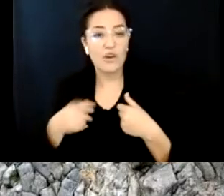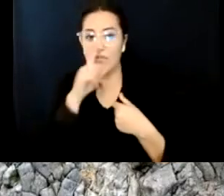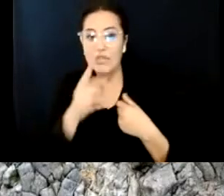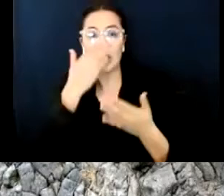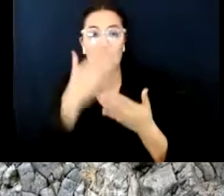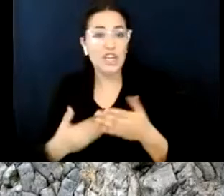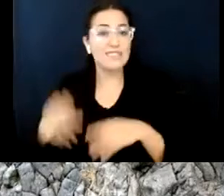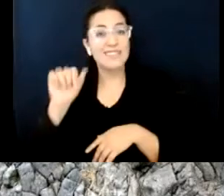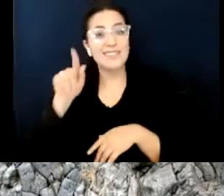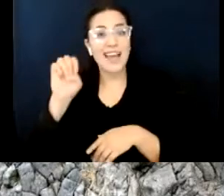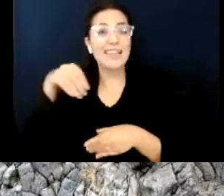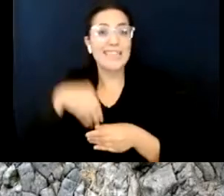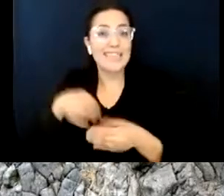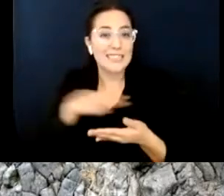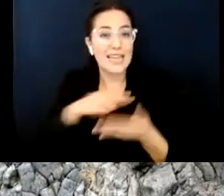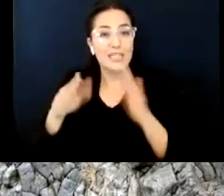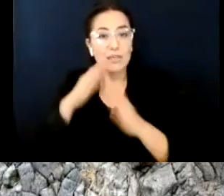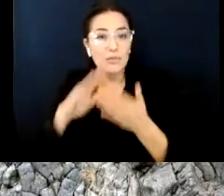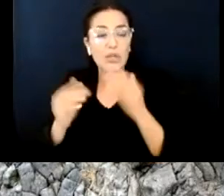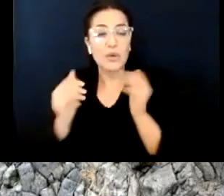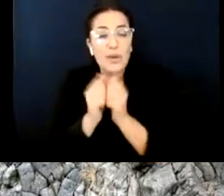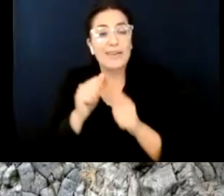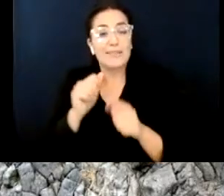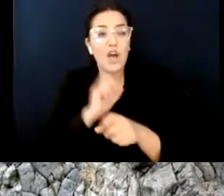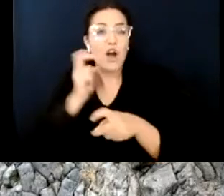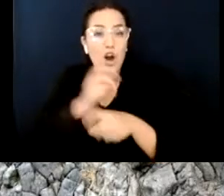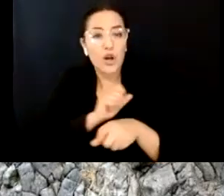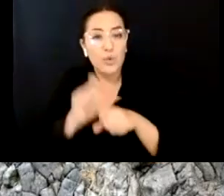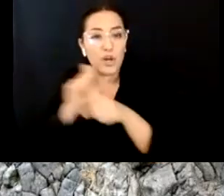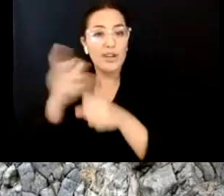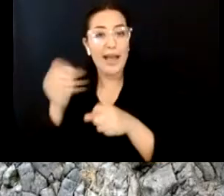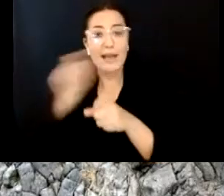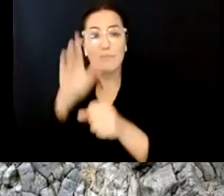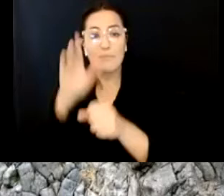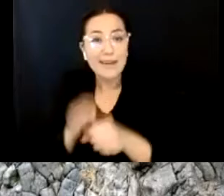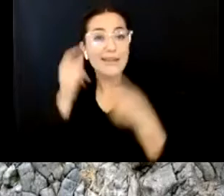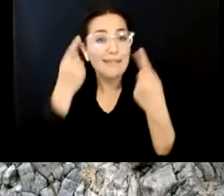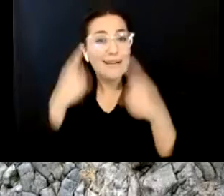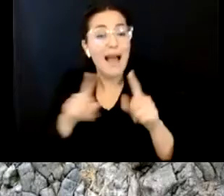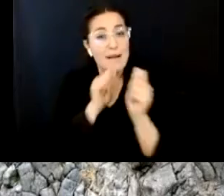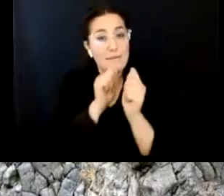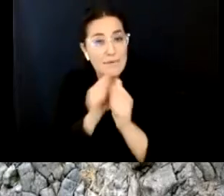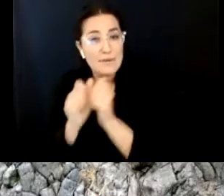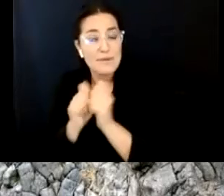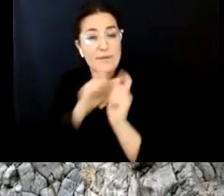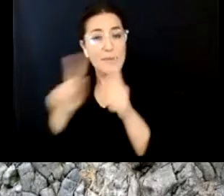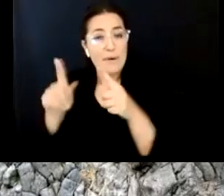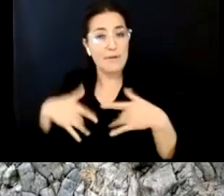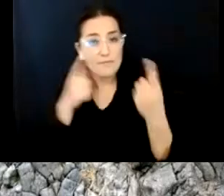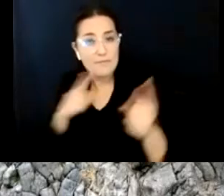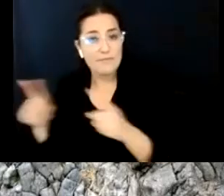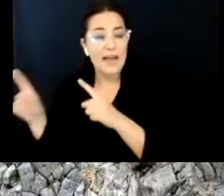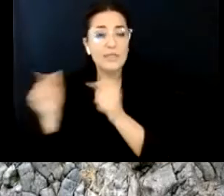work, commitment, and passion. When competing or performing in events such as the Collegiate Salsa Open and the